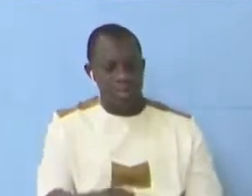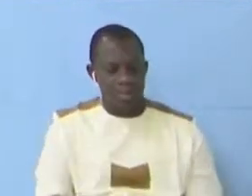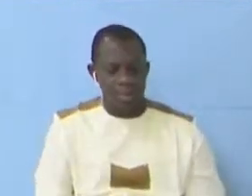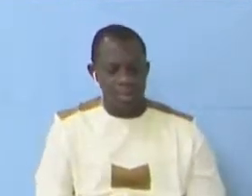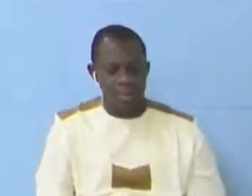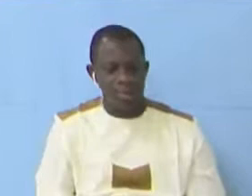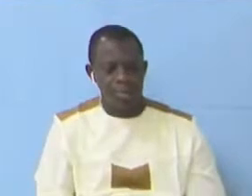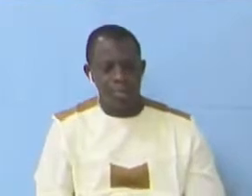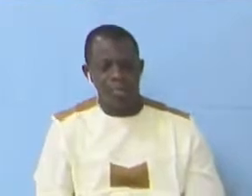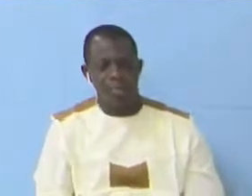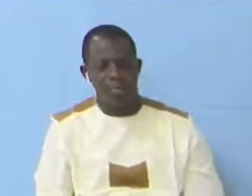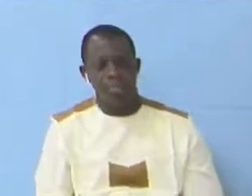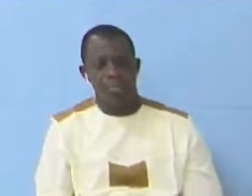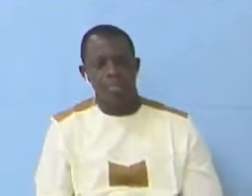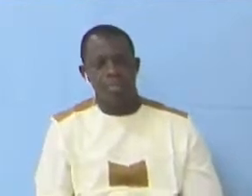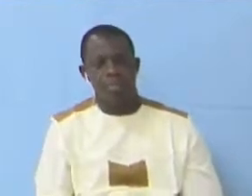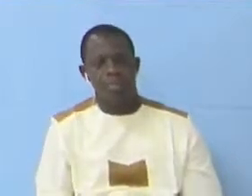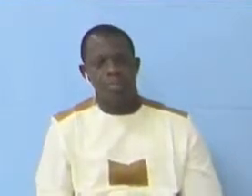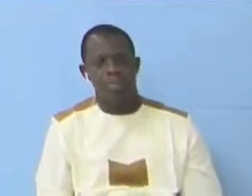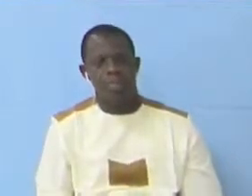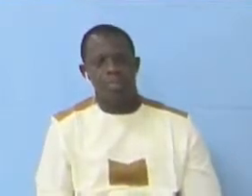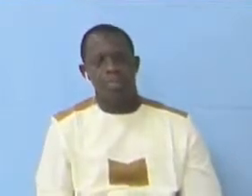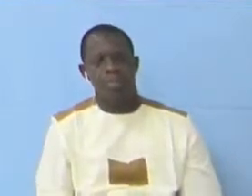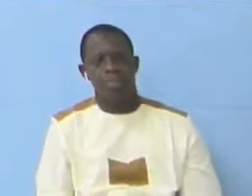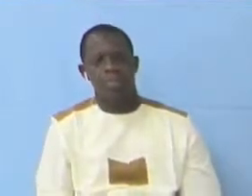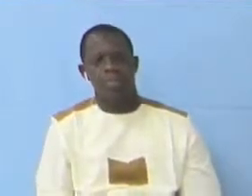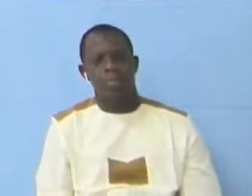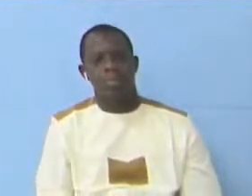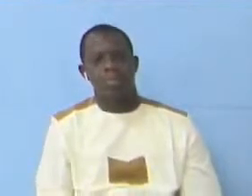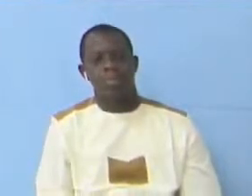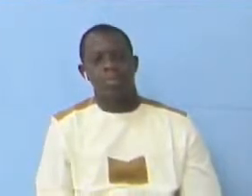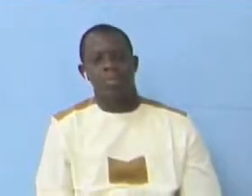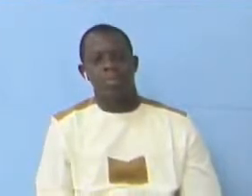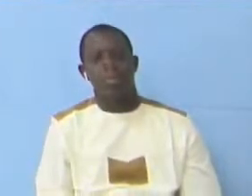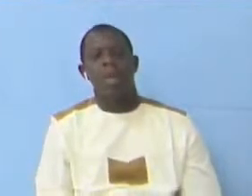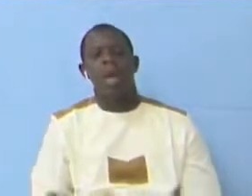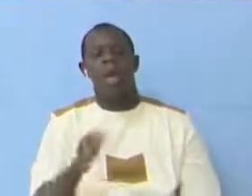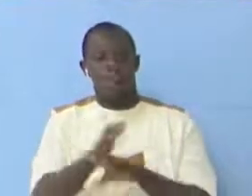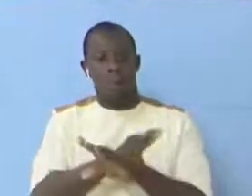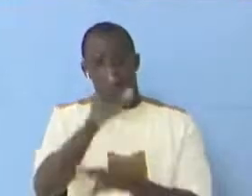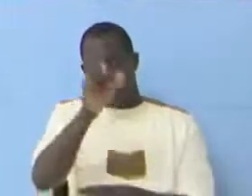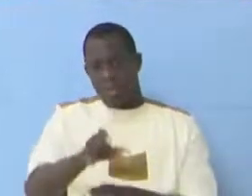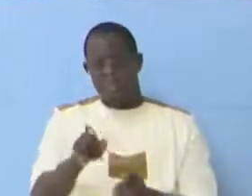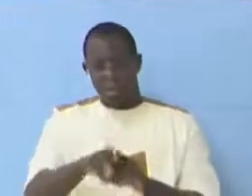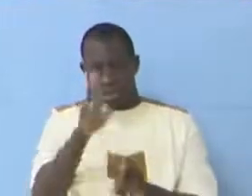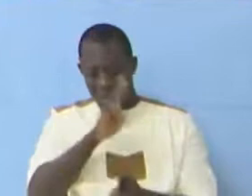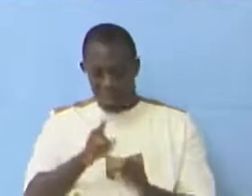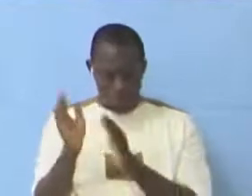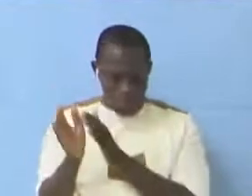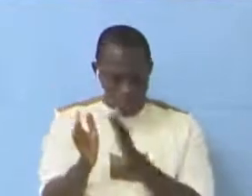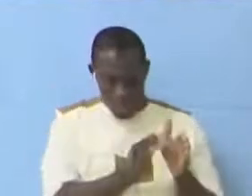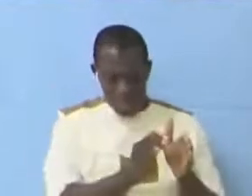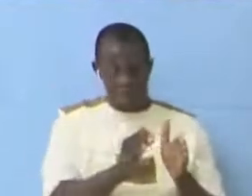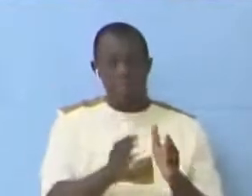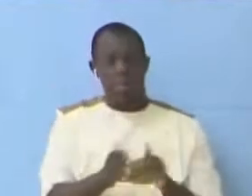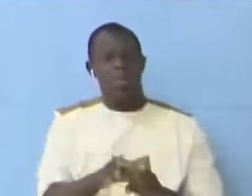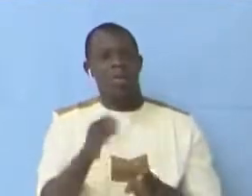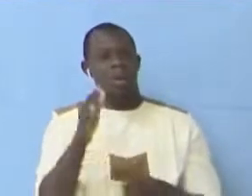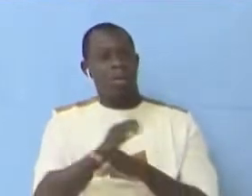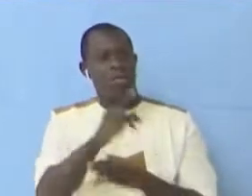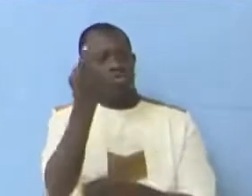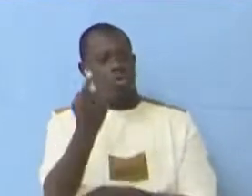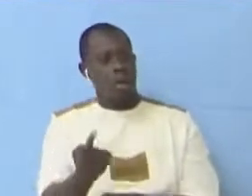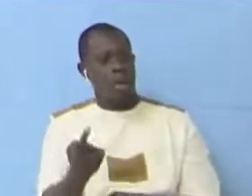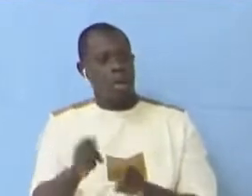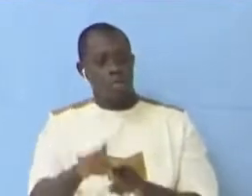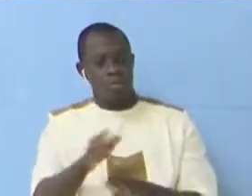He was equally framed. He told me whilst we were in hospital. Not only was he framed, he was tortured. He was tortured, yes. Brutalized.